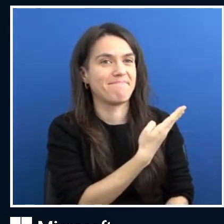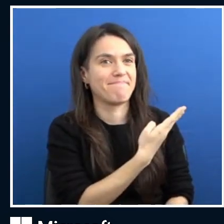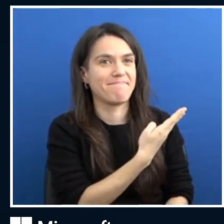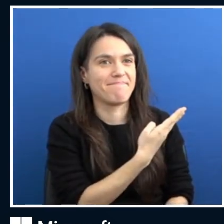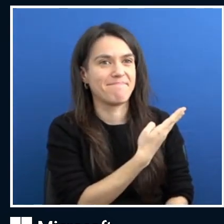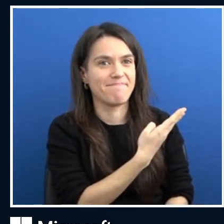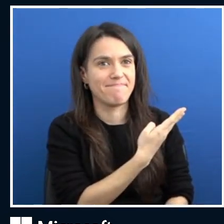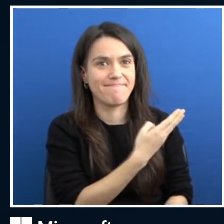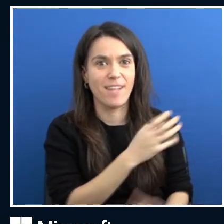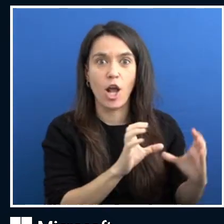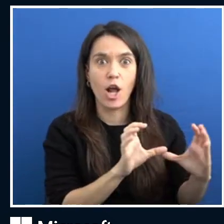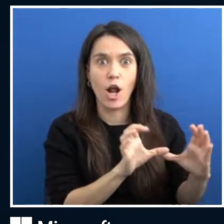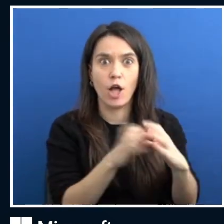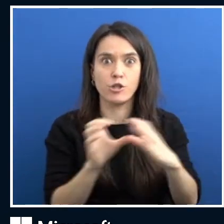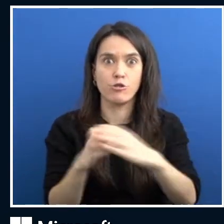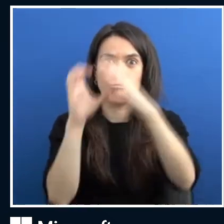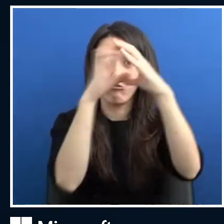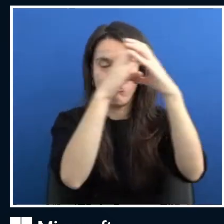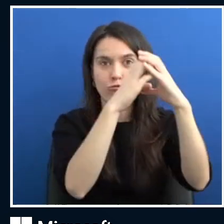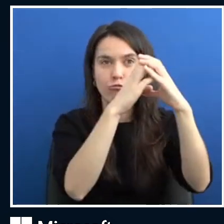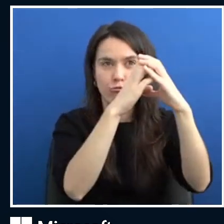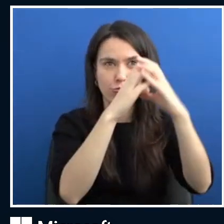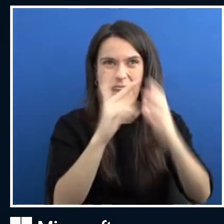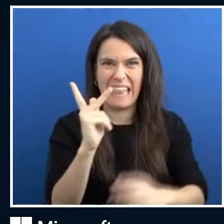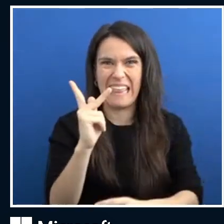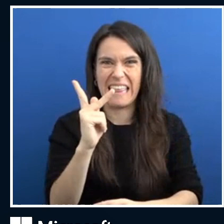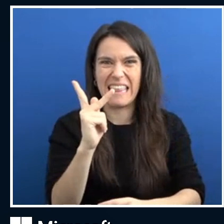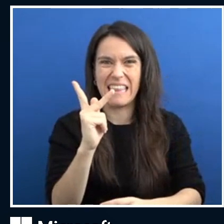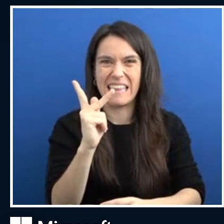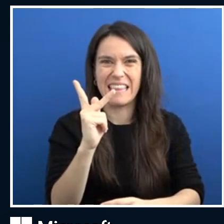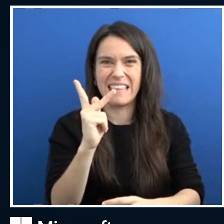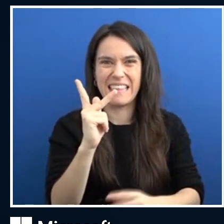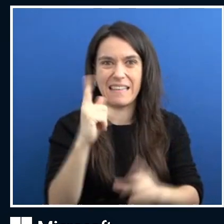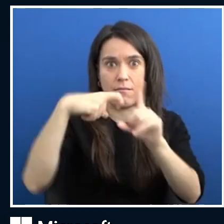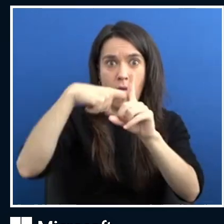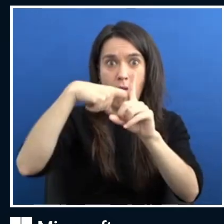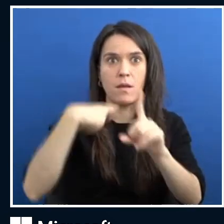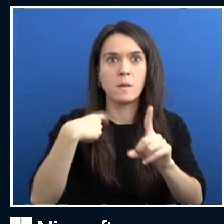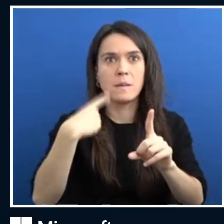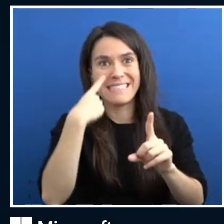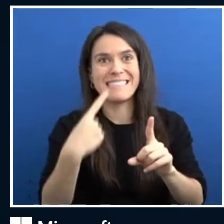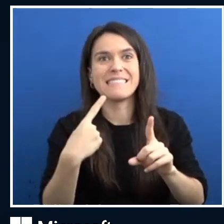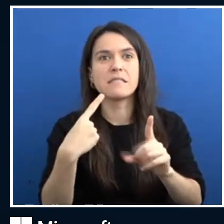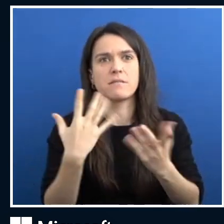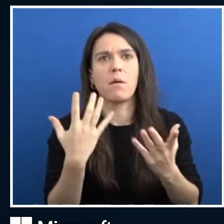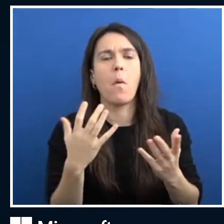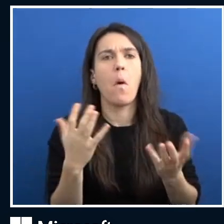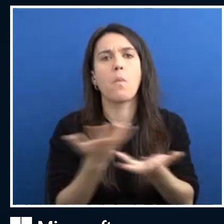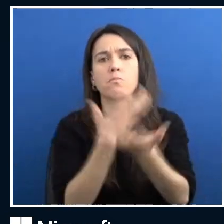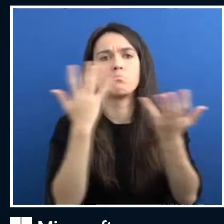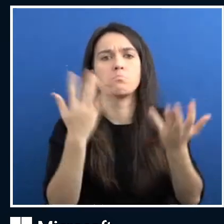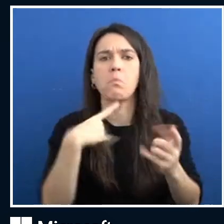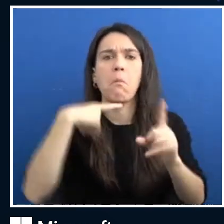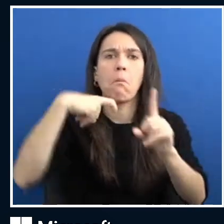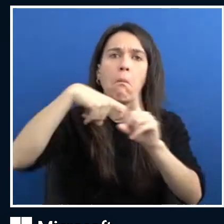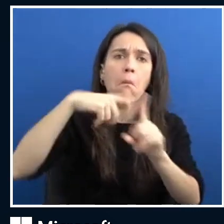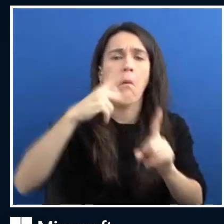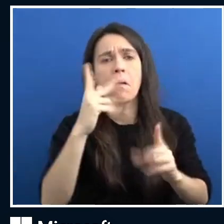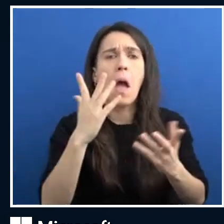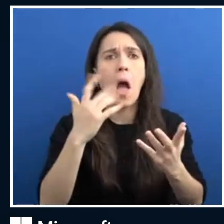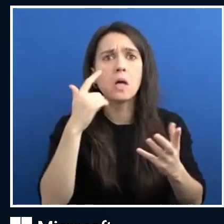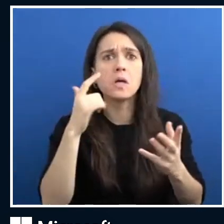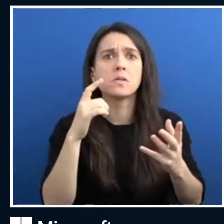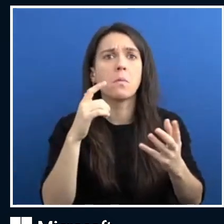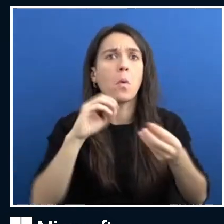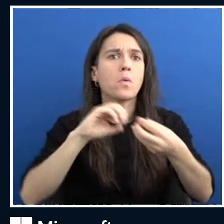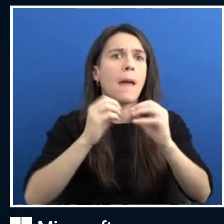works. So you choose a random K. In this case, your K is the number of clusters